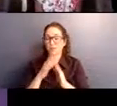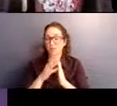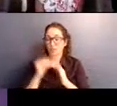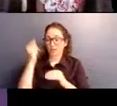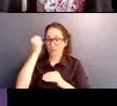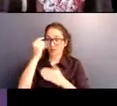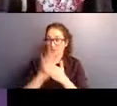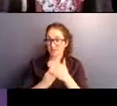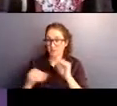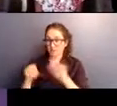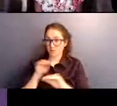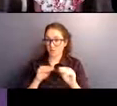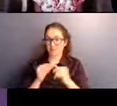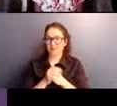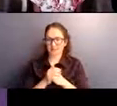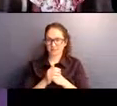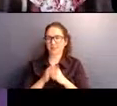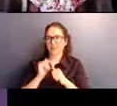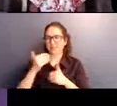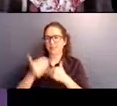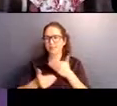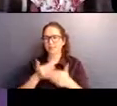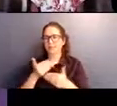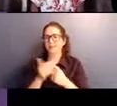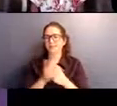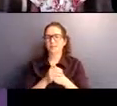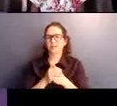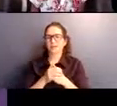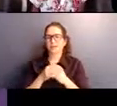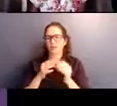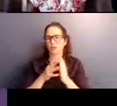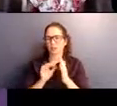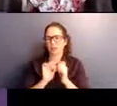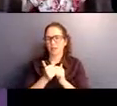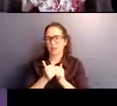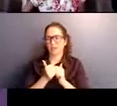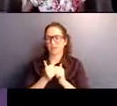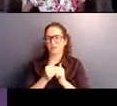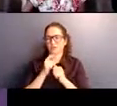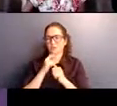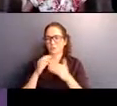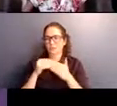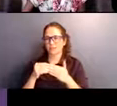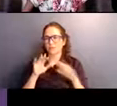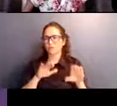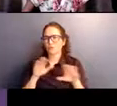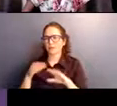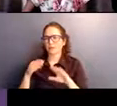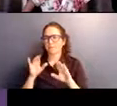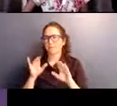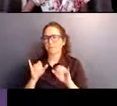some movement in the process of learning to read rhythm patterns. They move